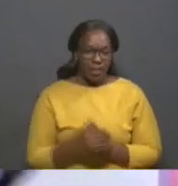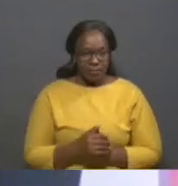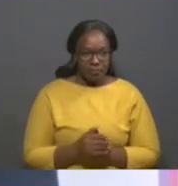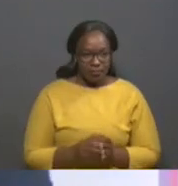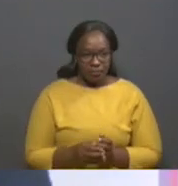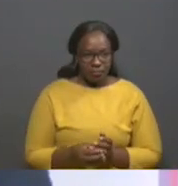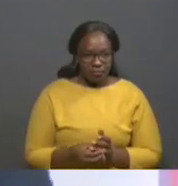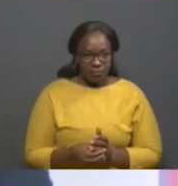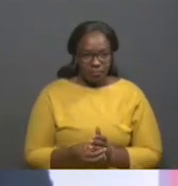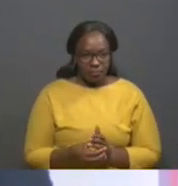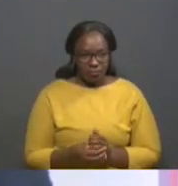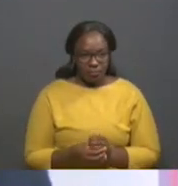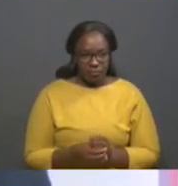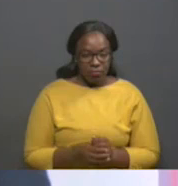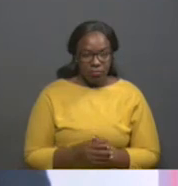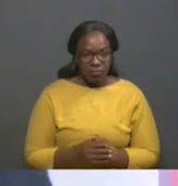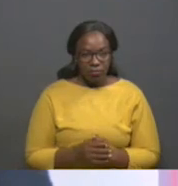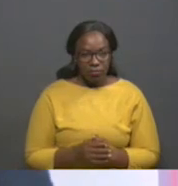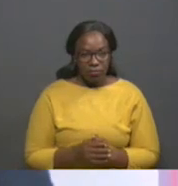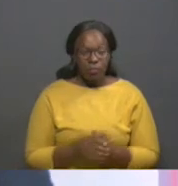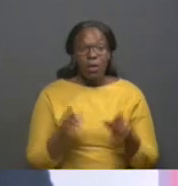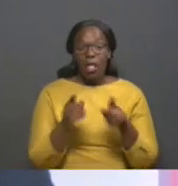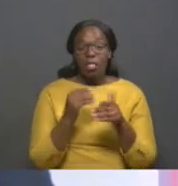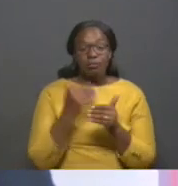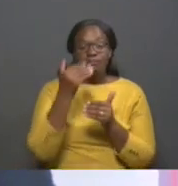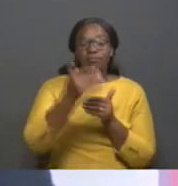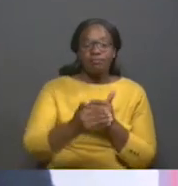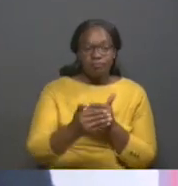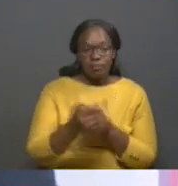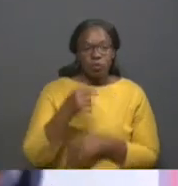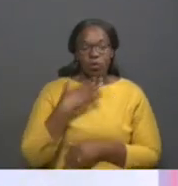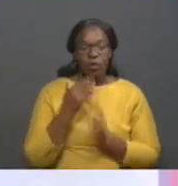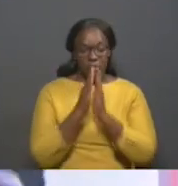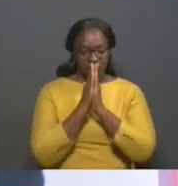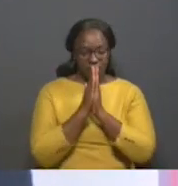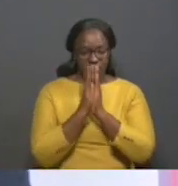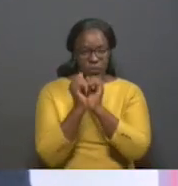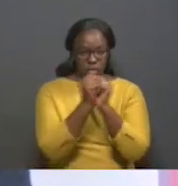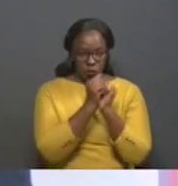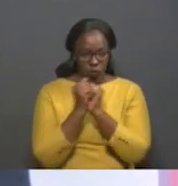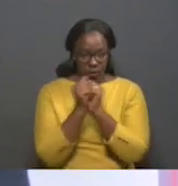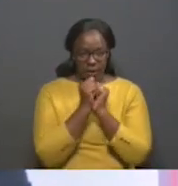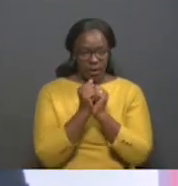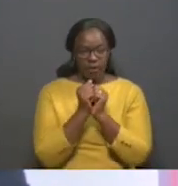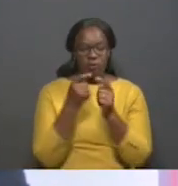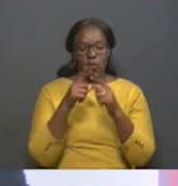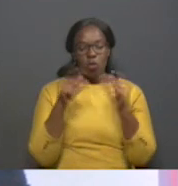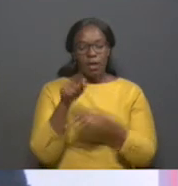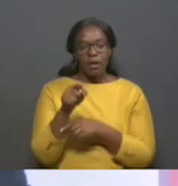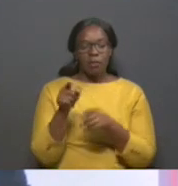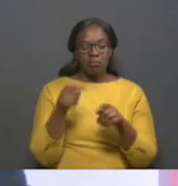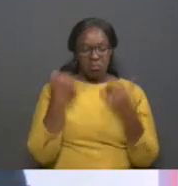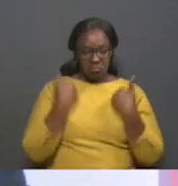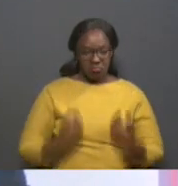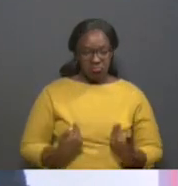a brief devotion. And thereafter, we're going to pray together based on that word. And I'll be leading us in